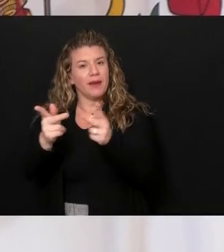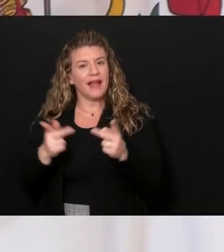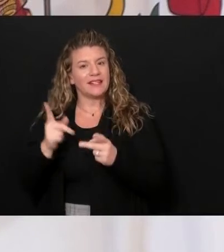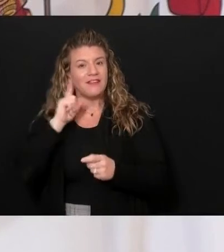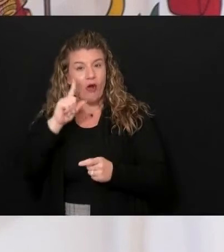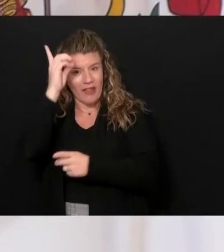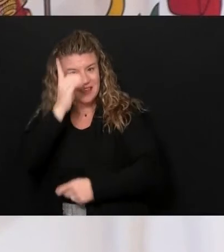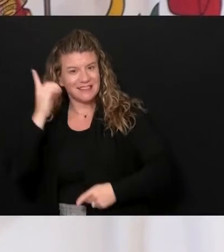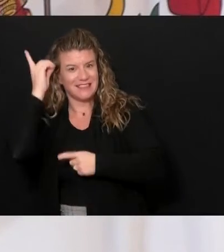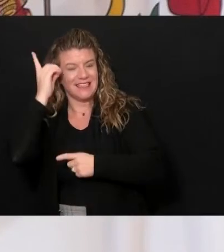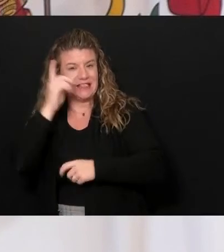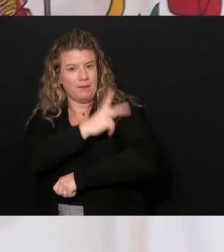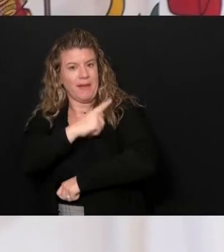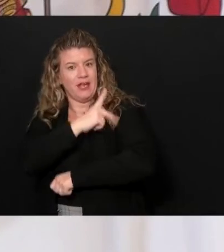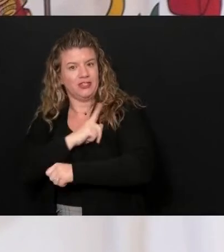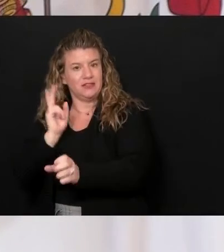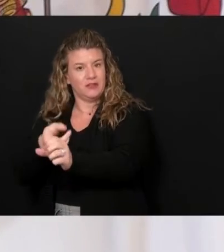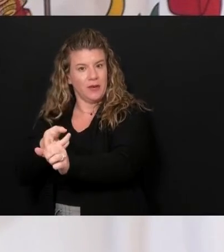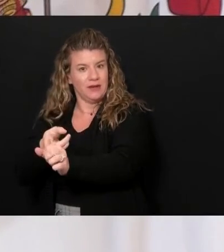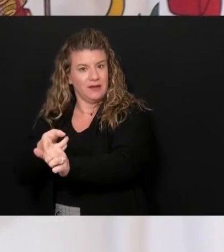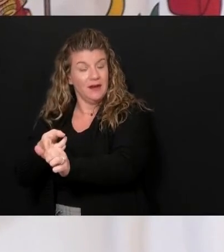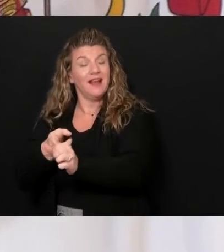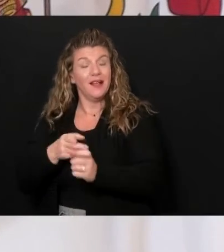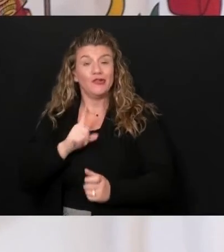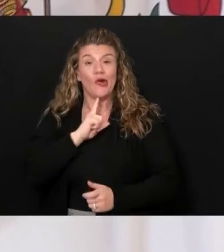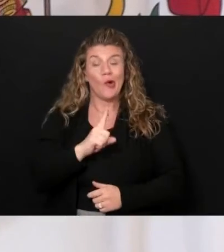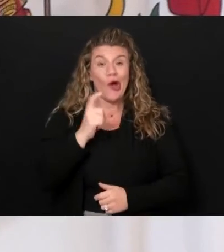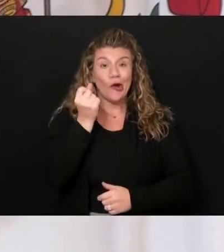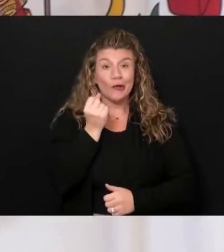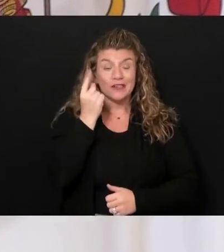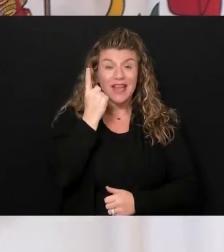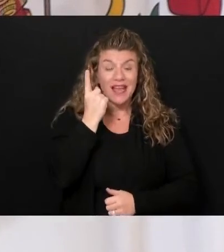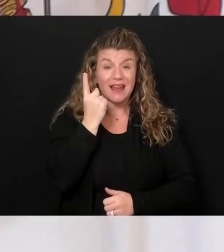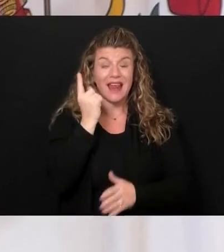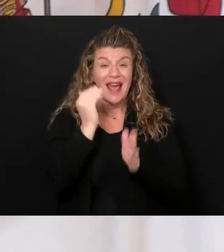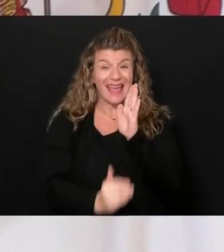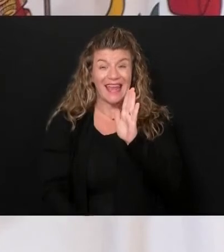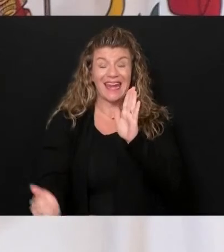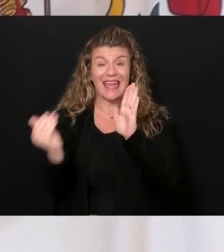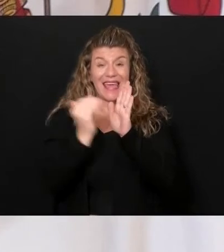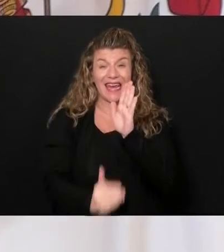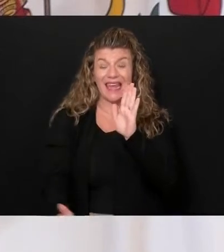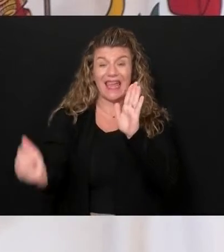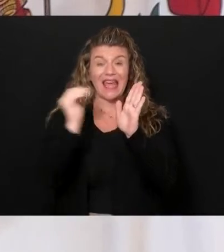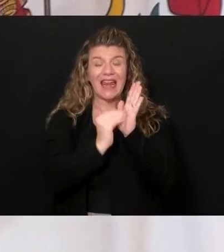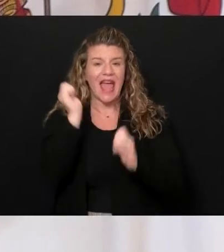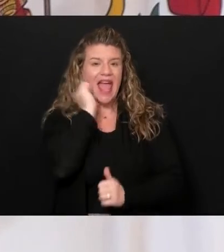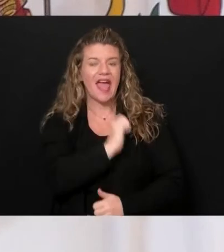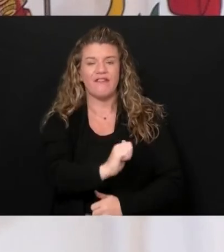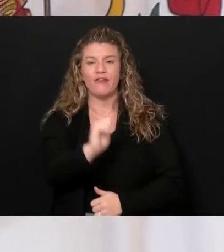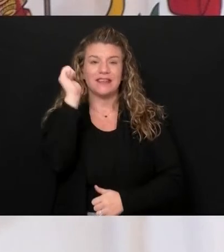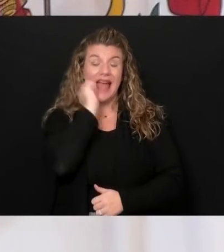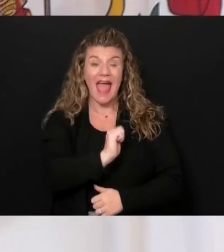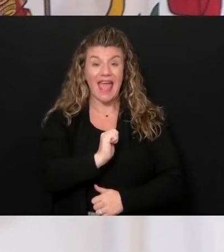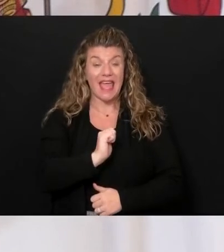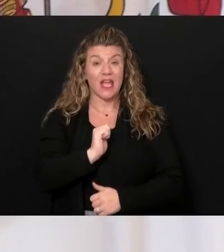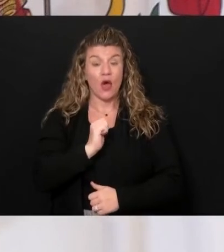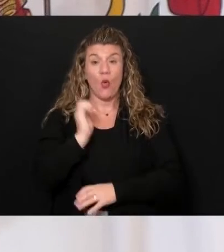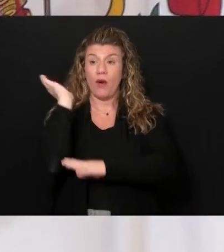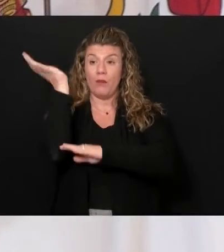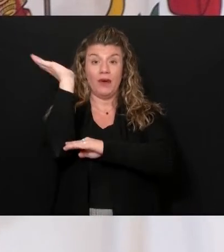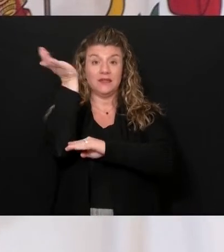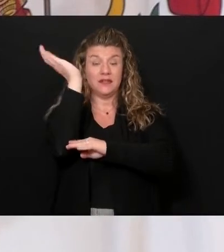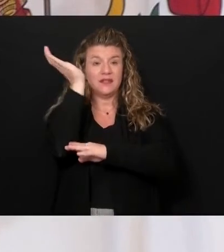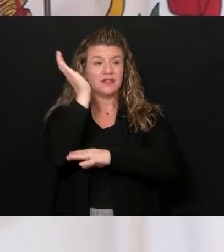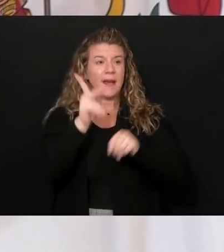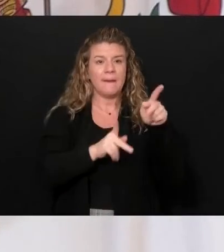You see, over and over, every day that we have these briefings, we're